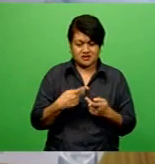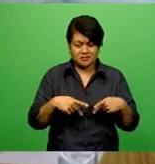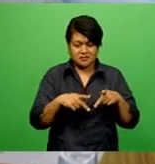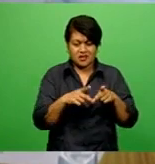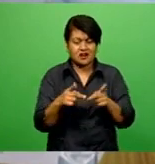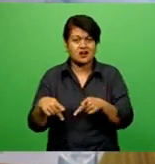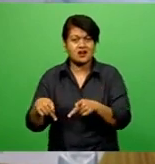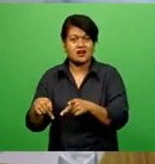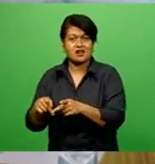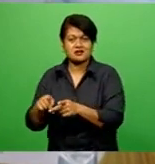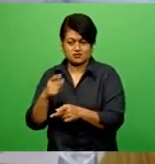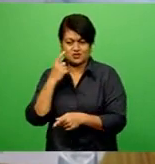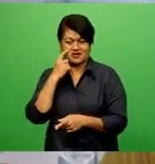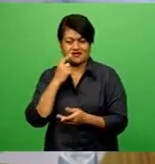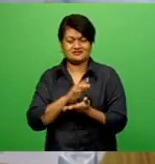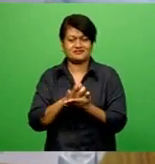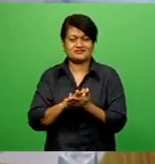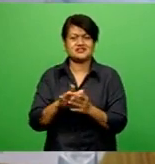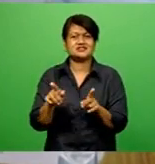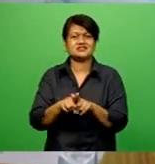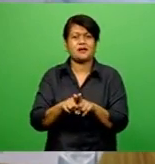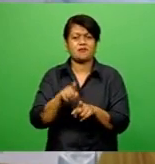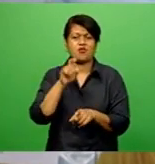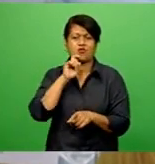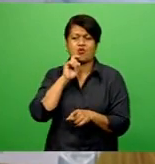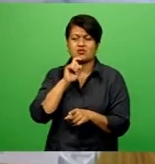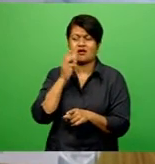of the water and sanitation